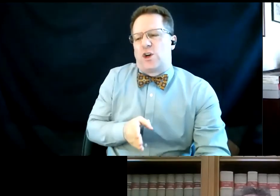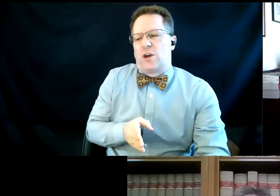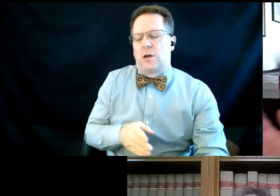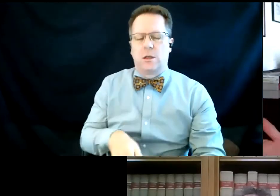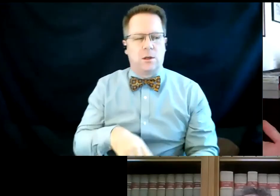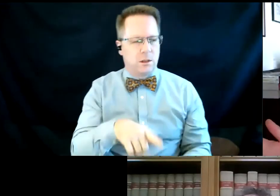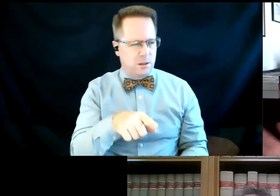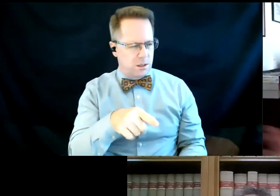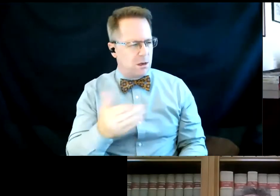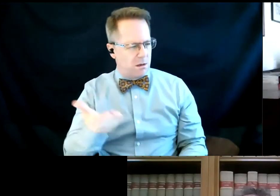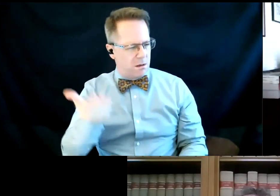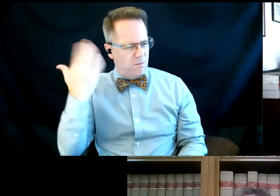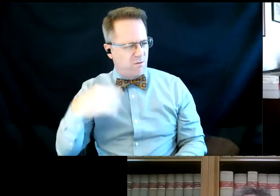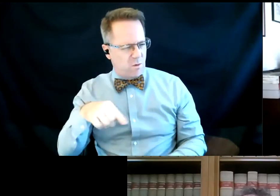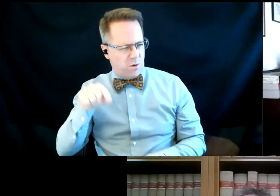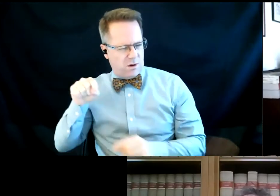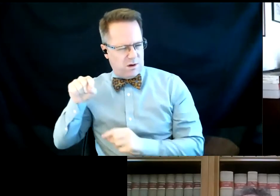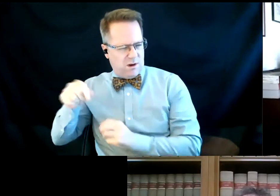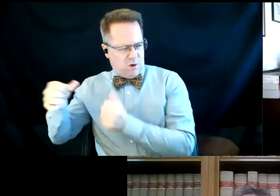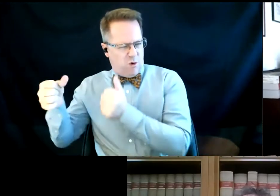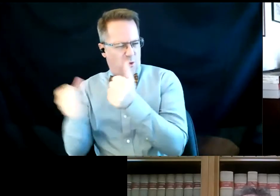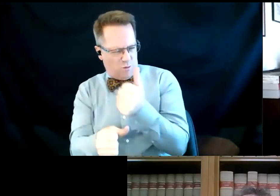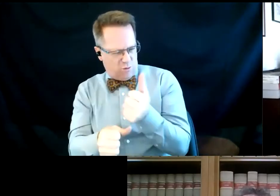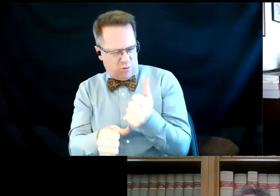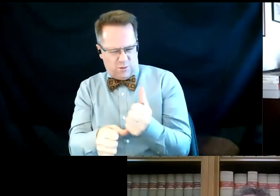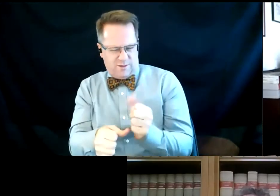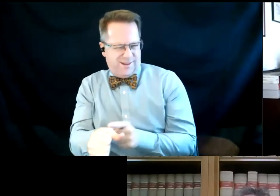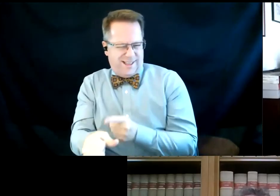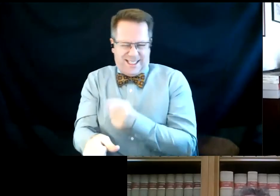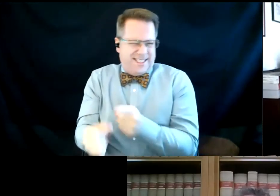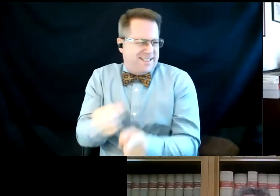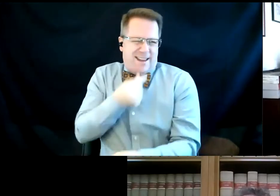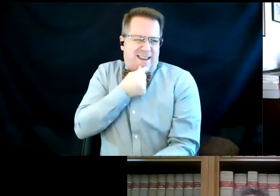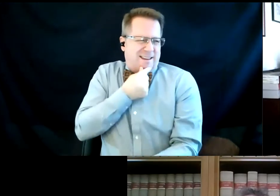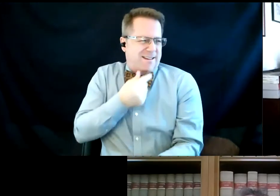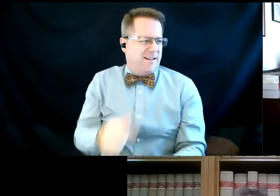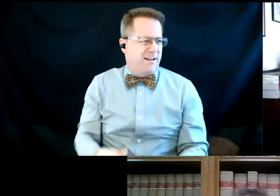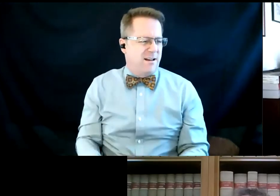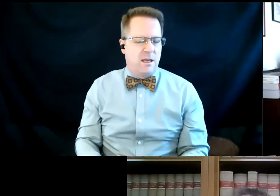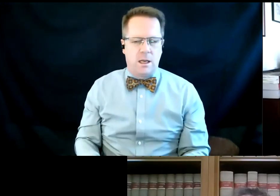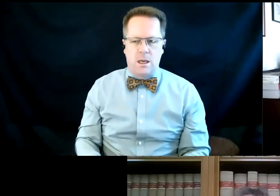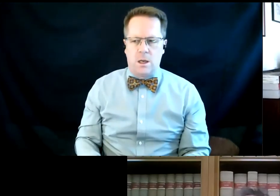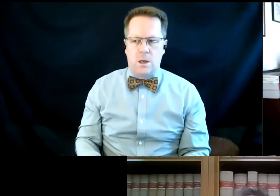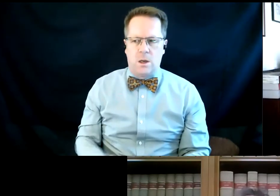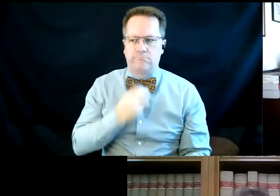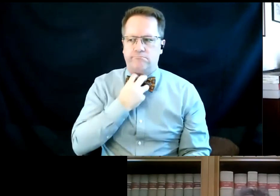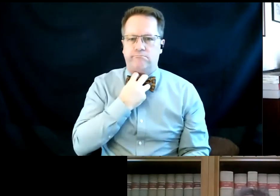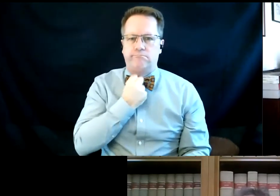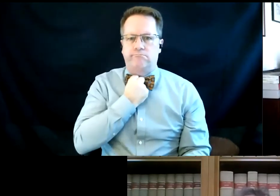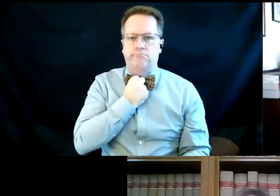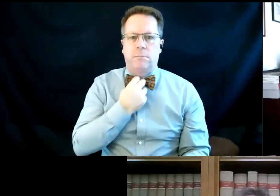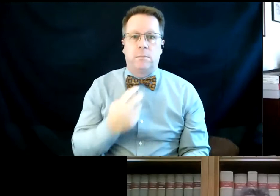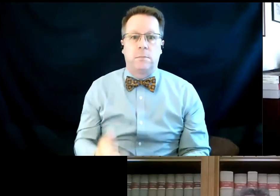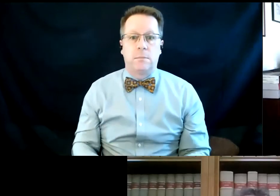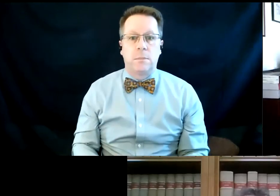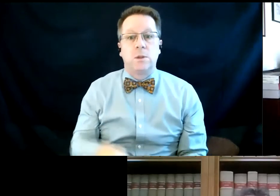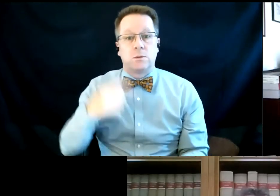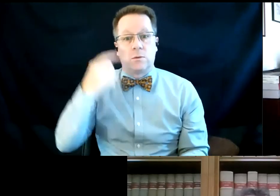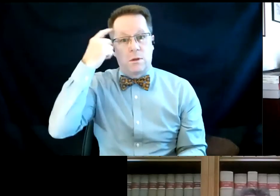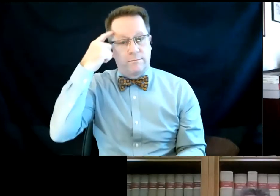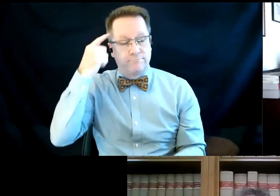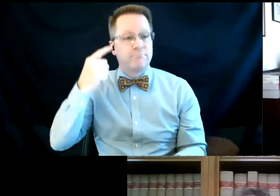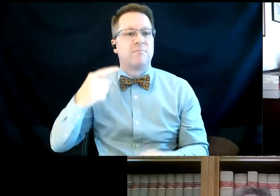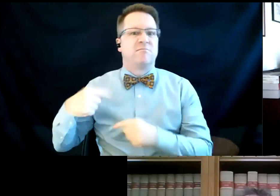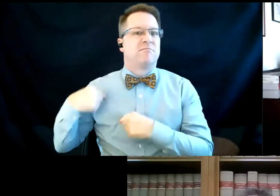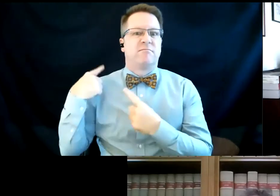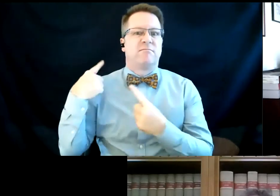And he had no idea. So I think about all of the progress that's been made. We're gonna let